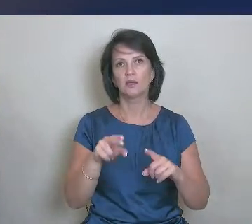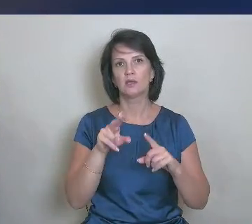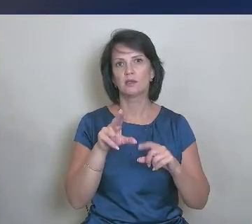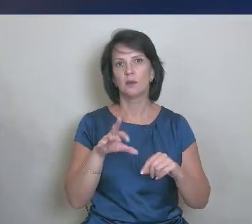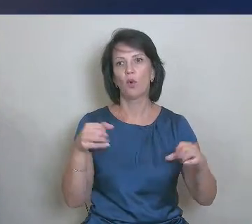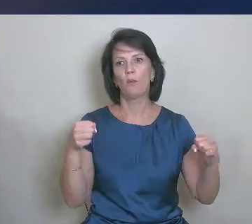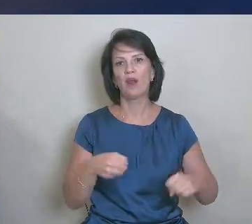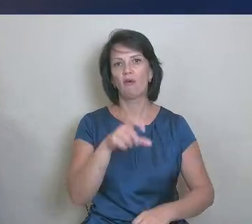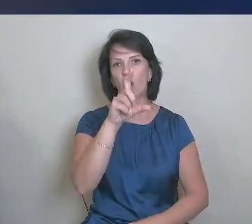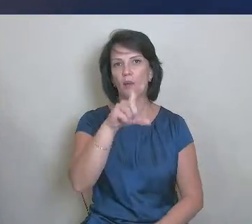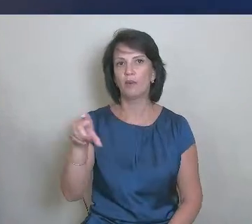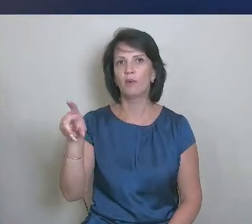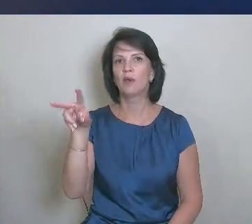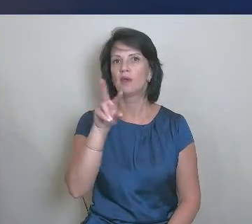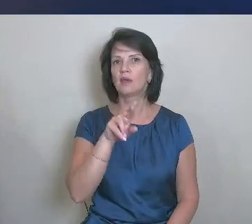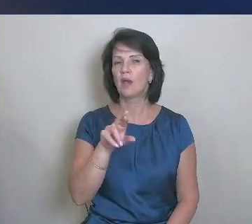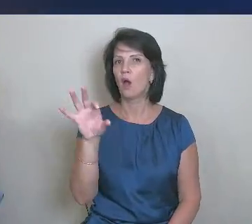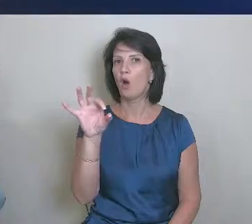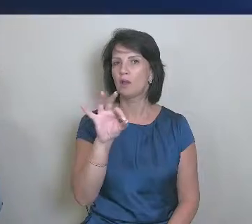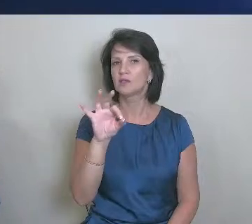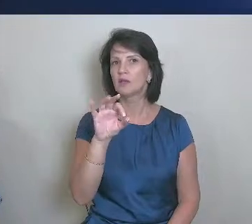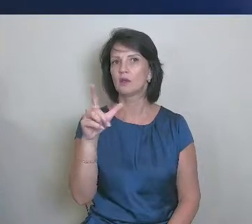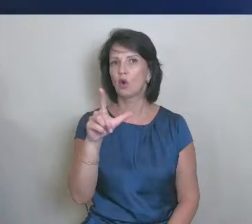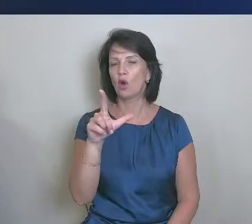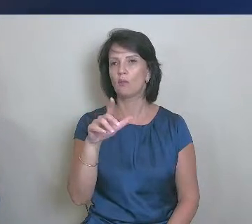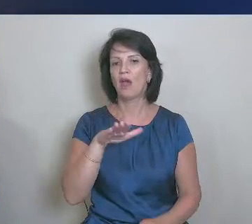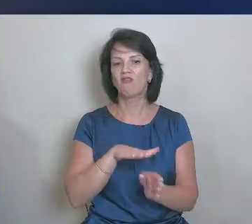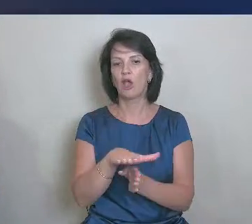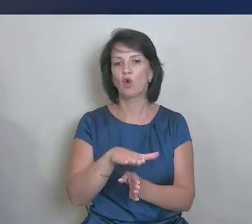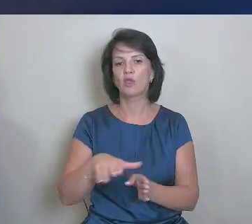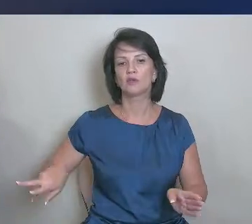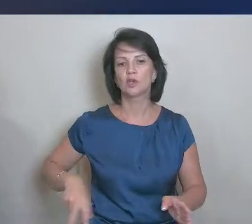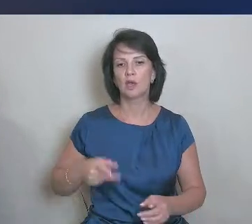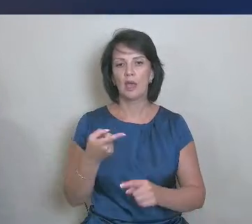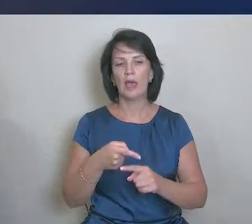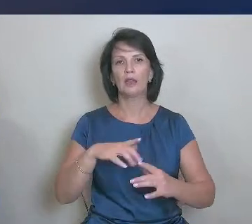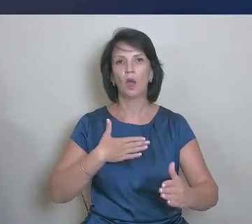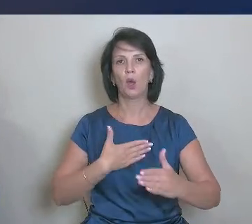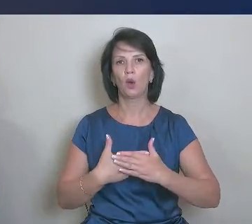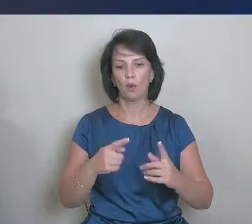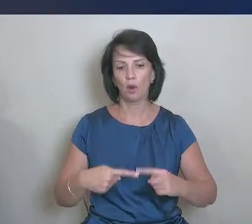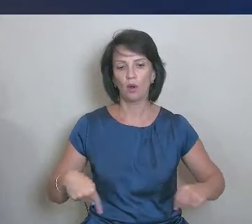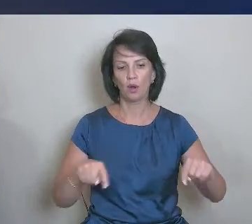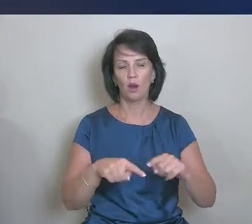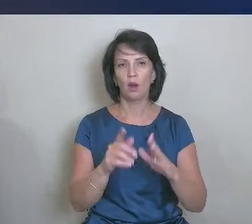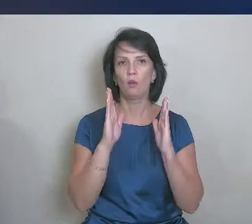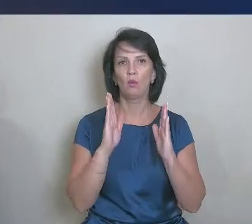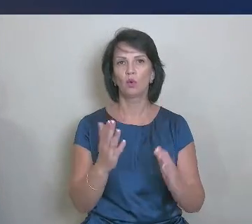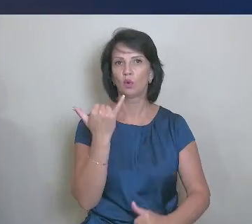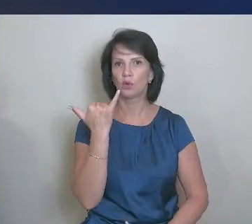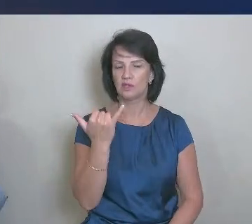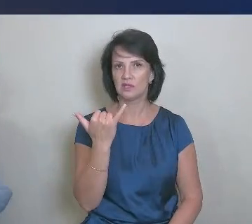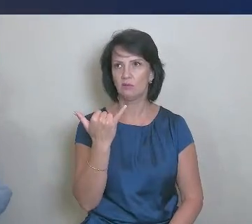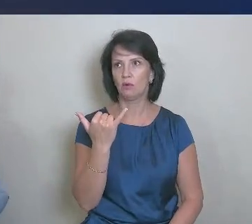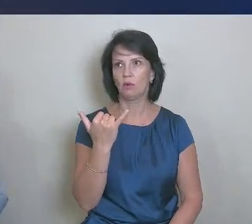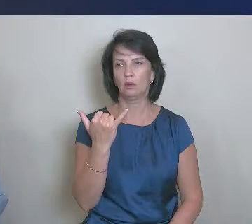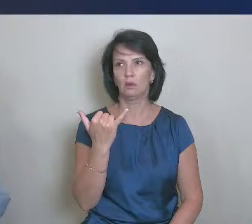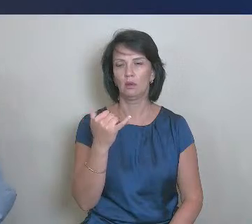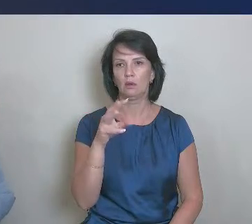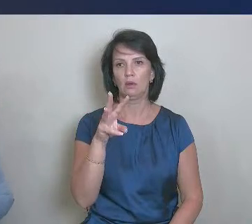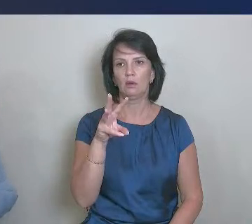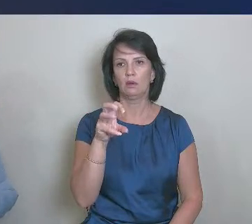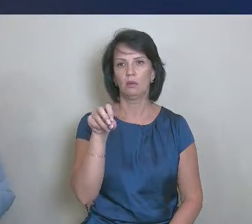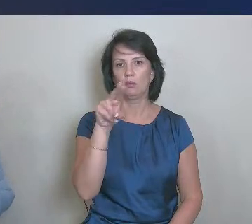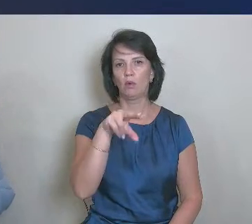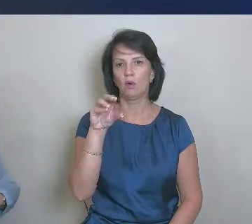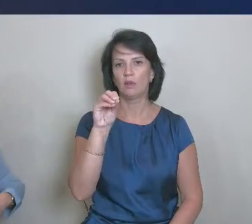rights. My name is Alexander Burmagin, Executive Director of this NGO, who is going to